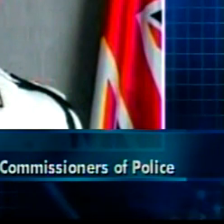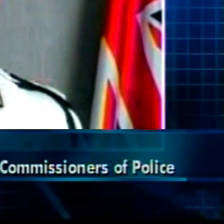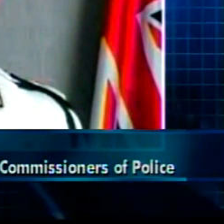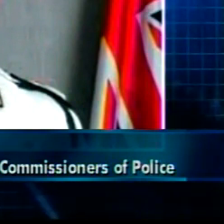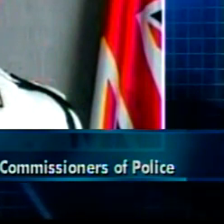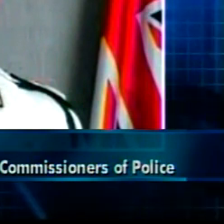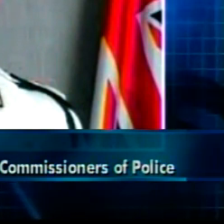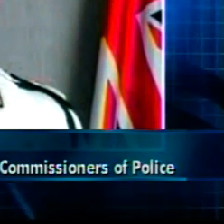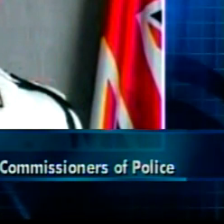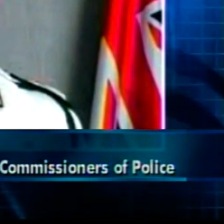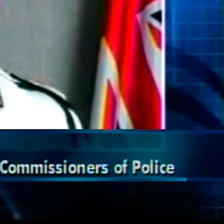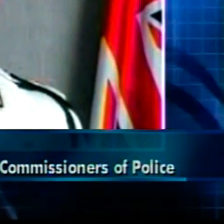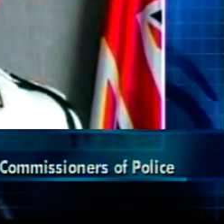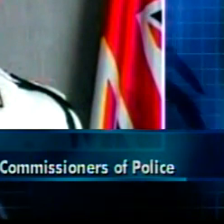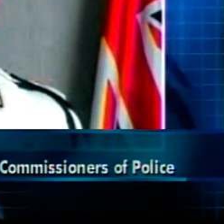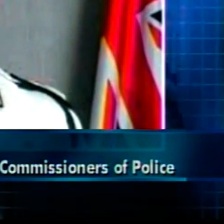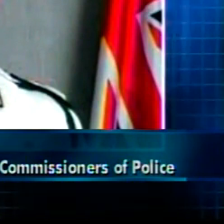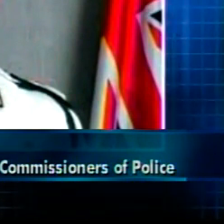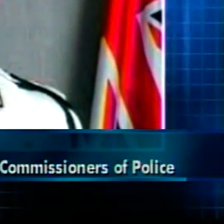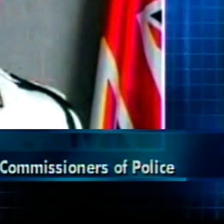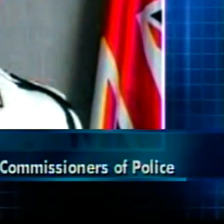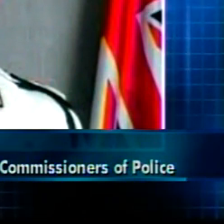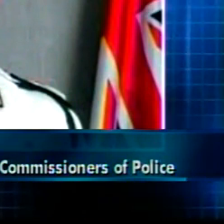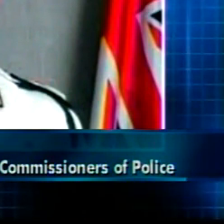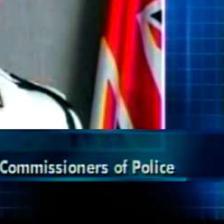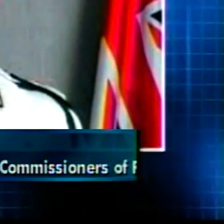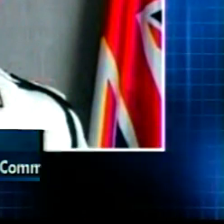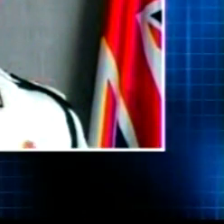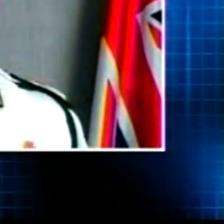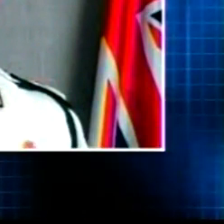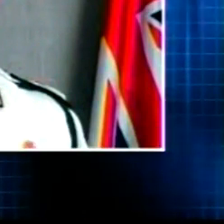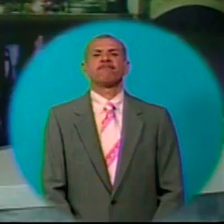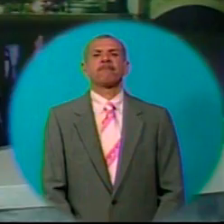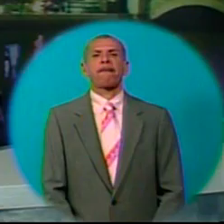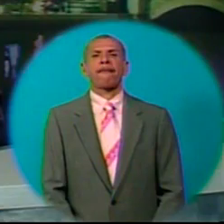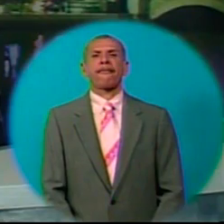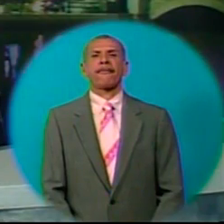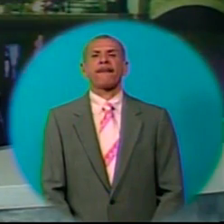the weapons within the US to facilitate their delivery.